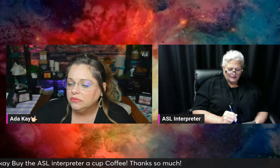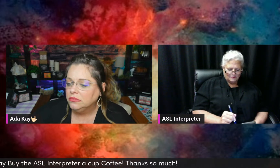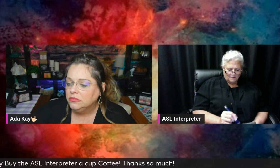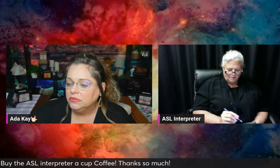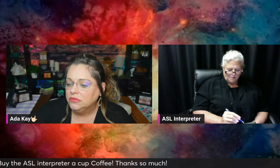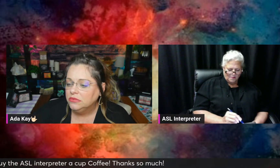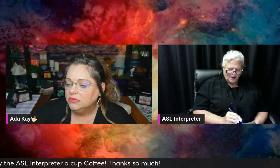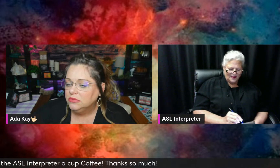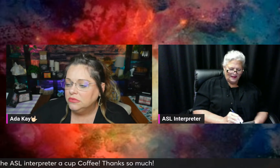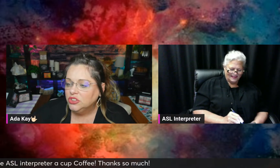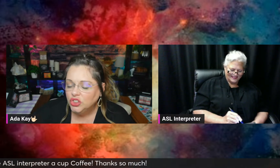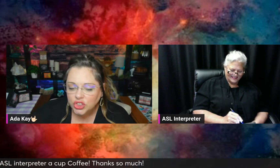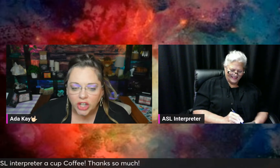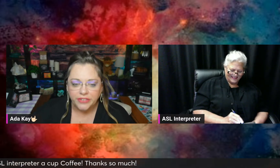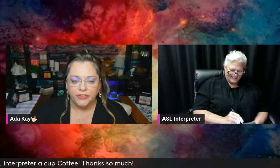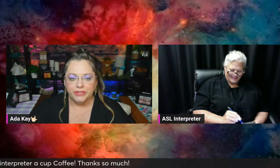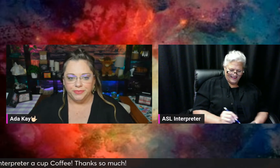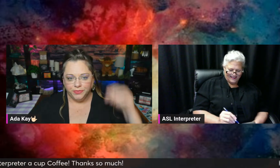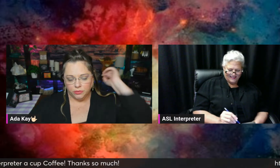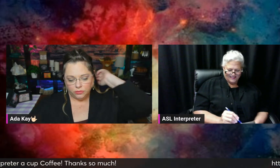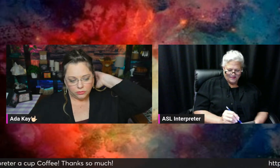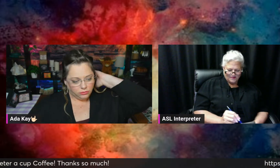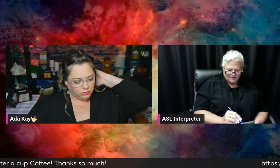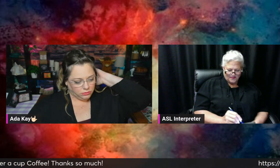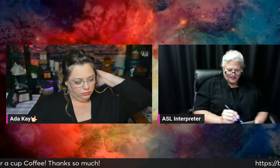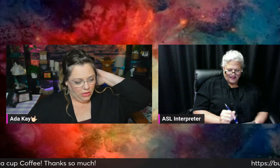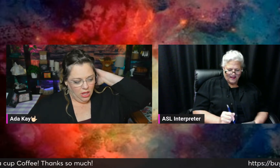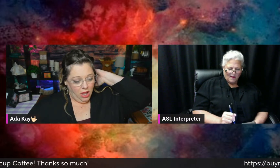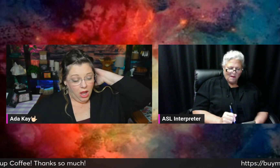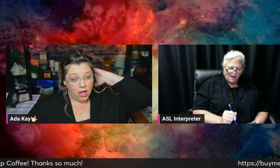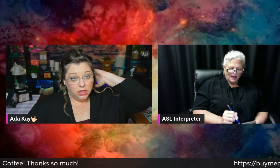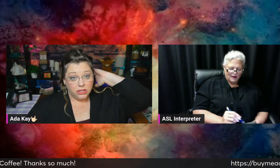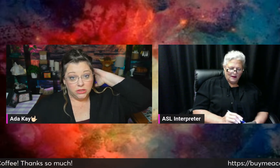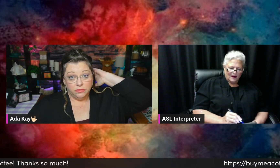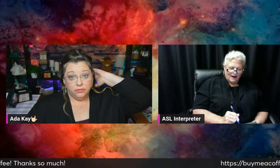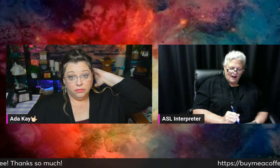fun. Not fun.